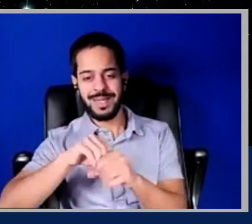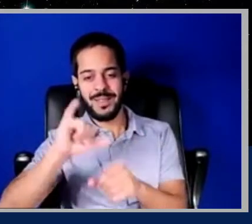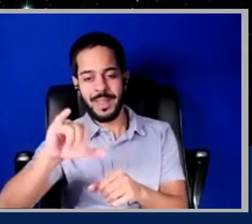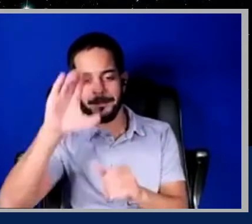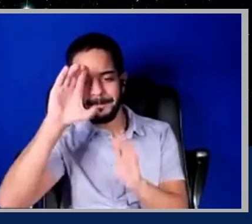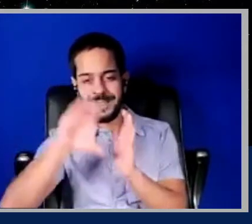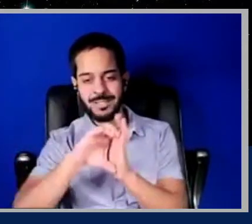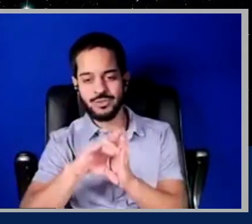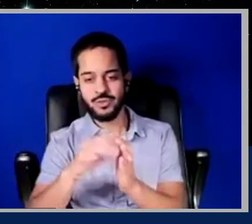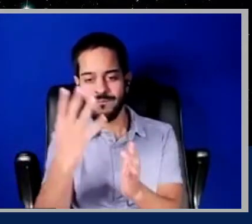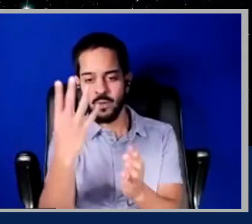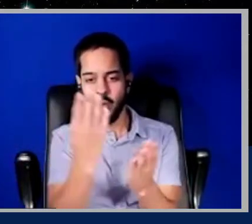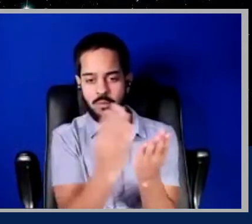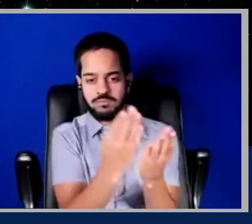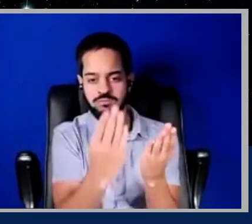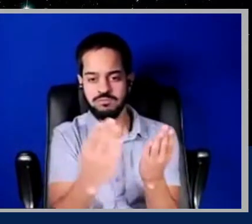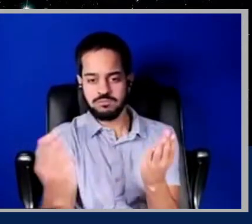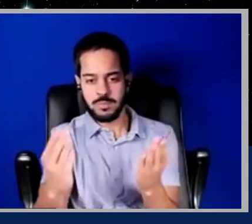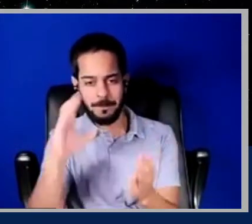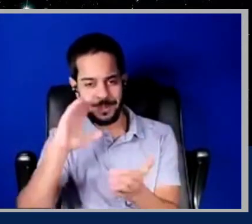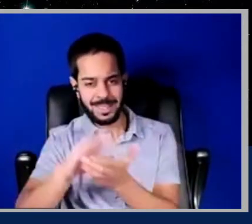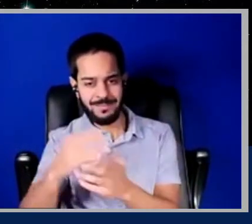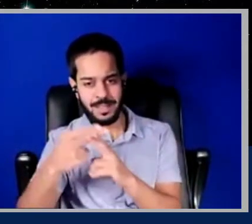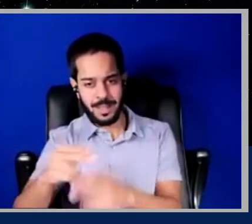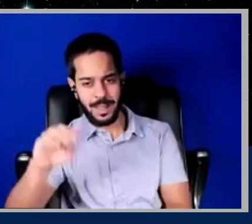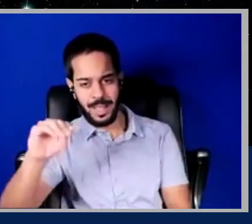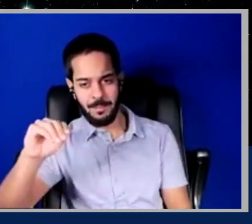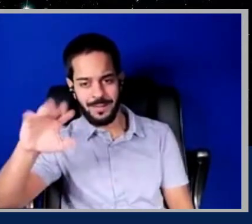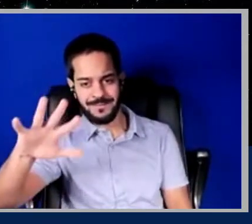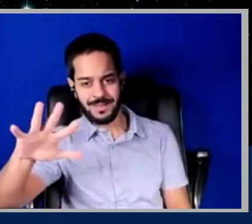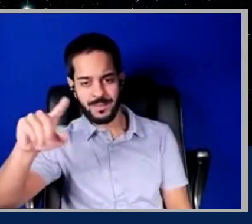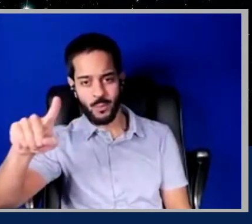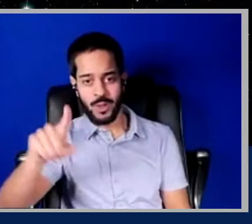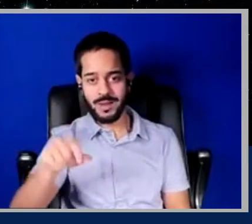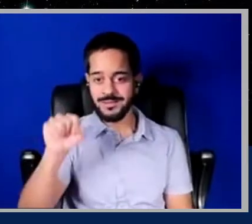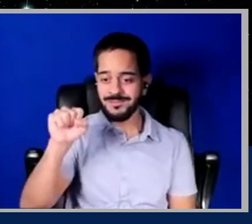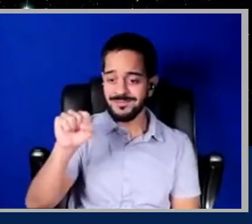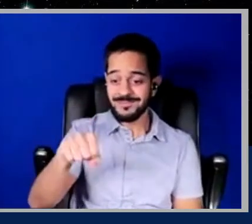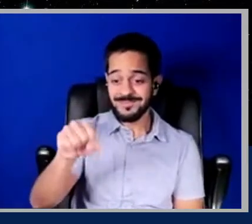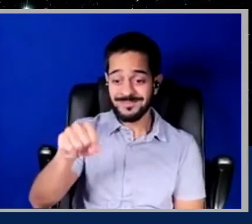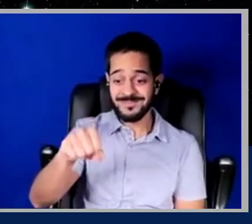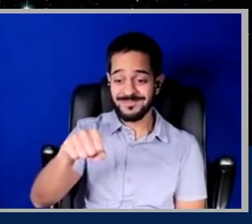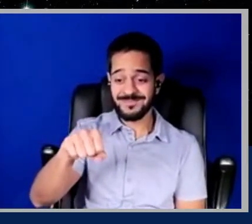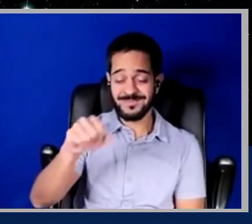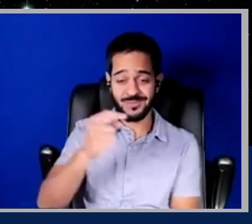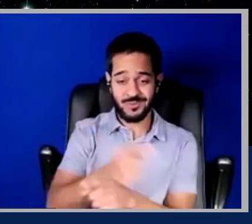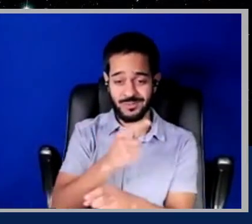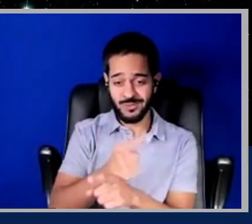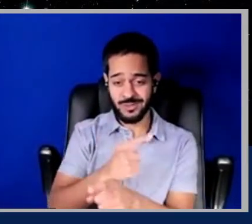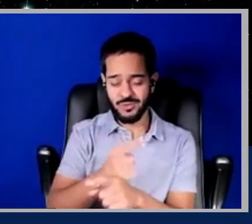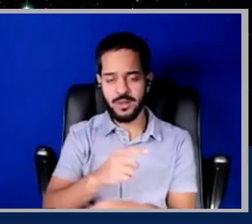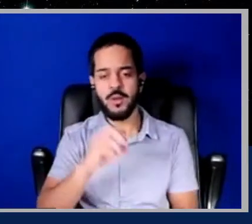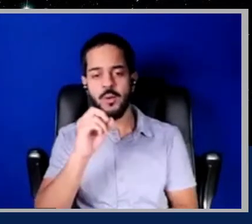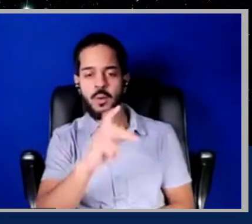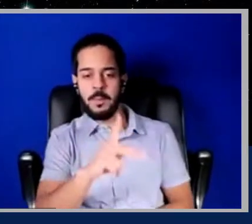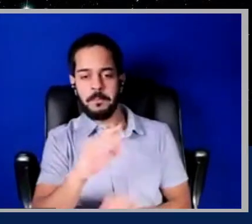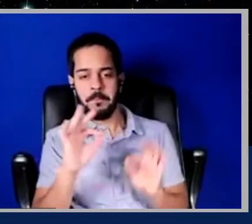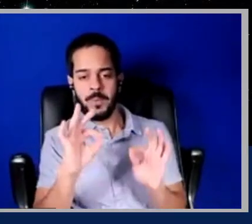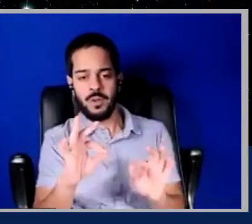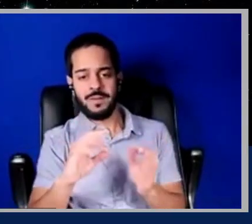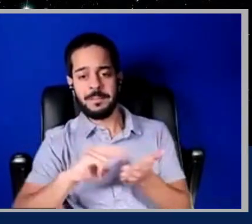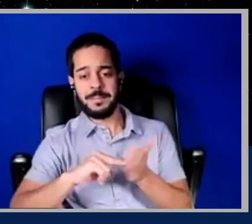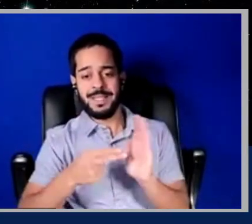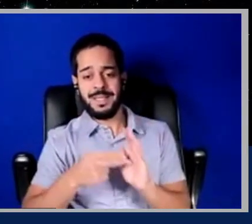I believe that's the one. It's M51, right? That we have queued up. Yes. Oh, perfect. Okay, right. So in this